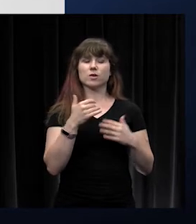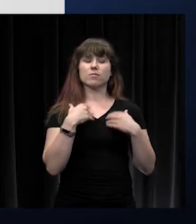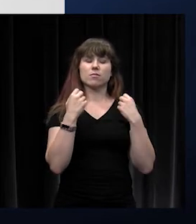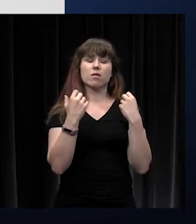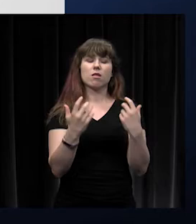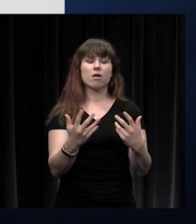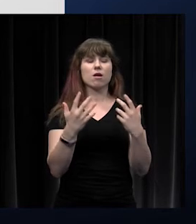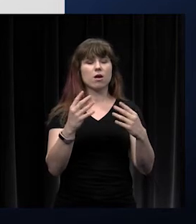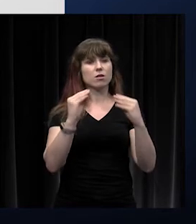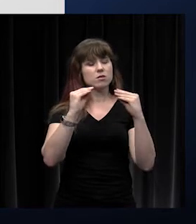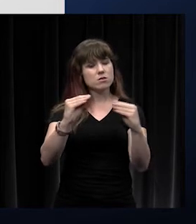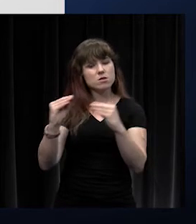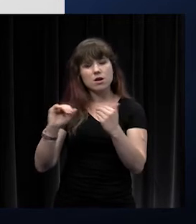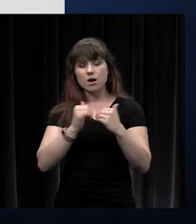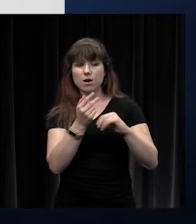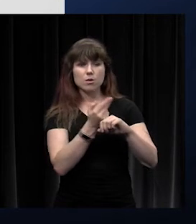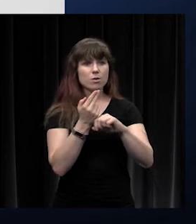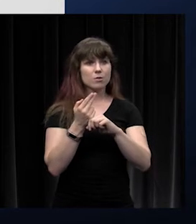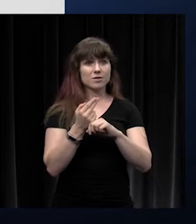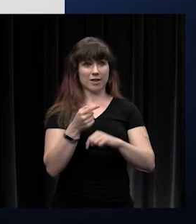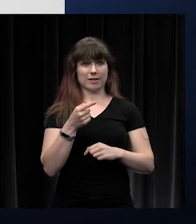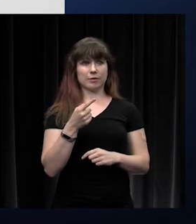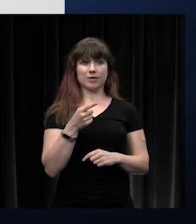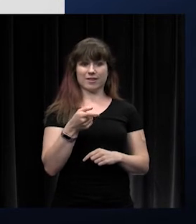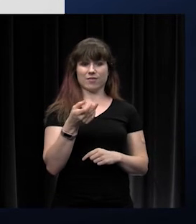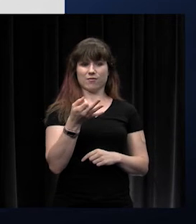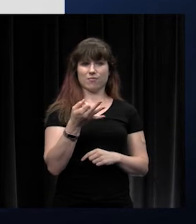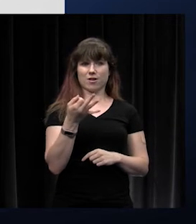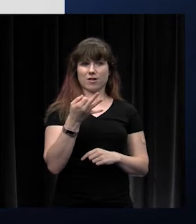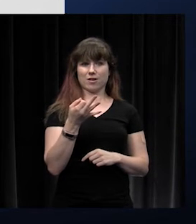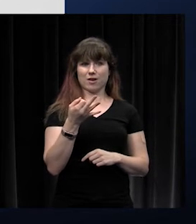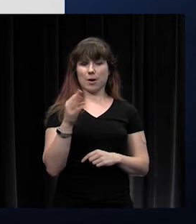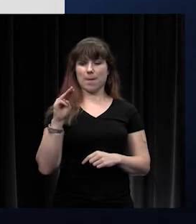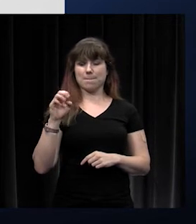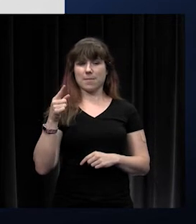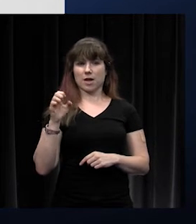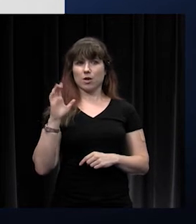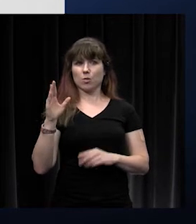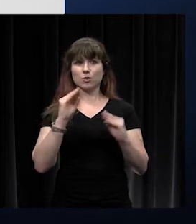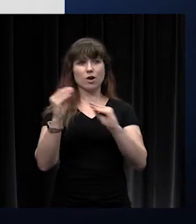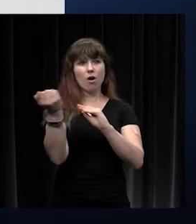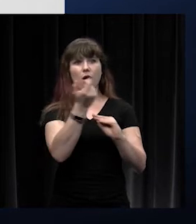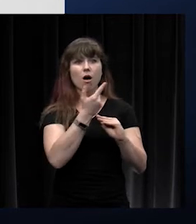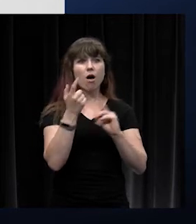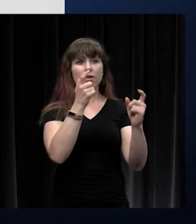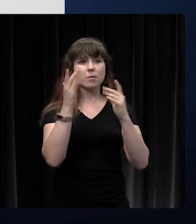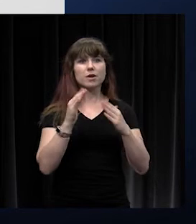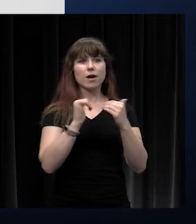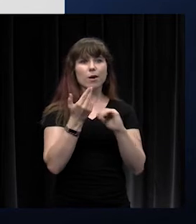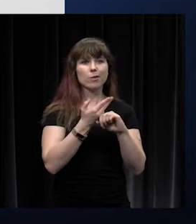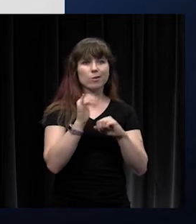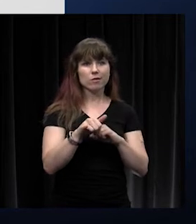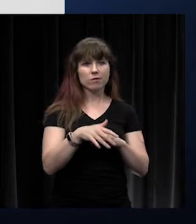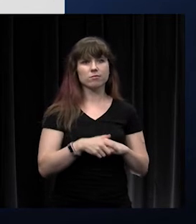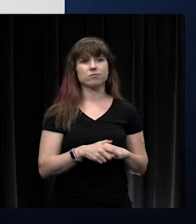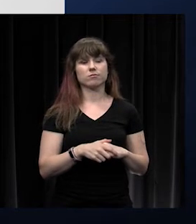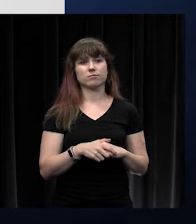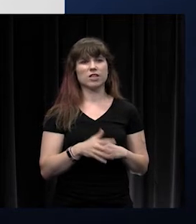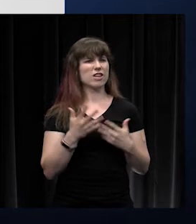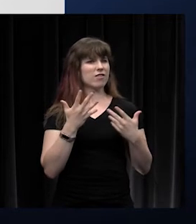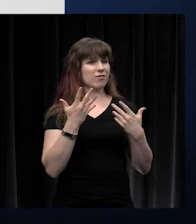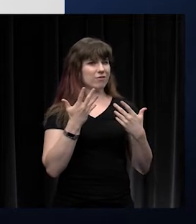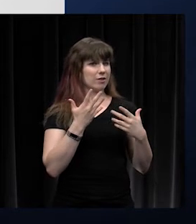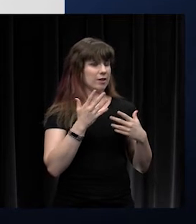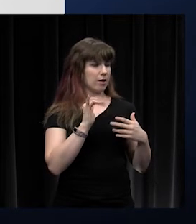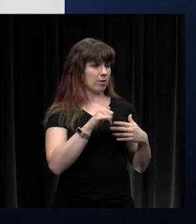will go on. In fact, this Friday, Maggie will be training all the administrators in the district. She's already done that training with